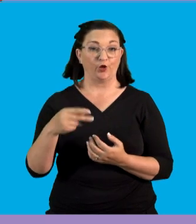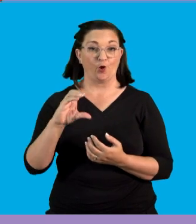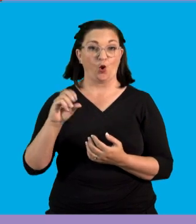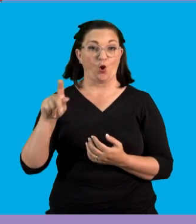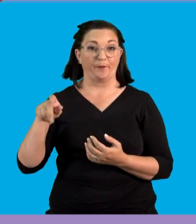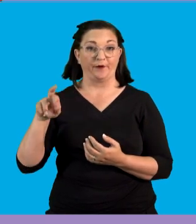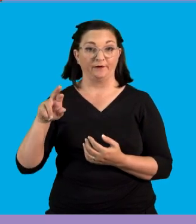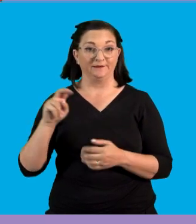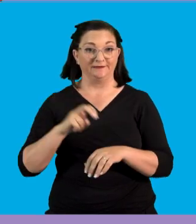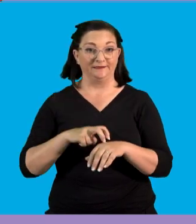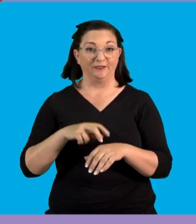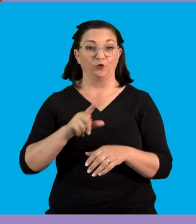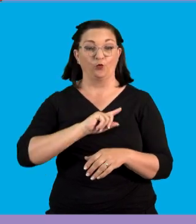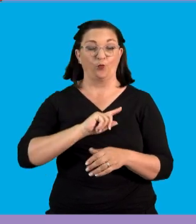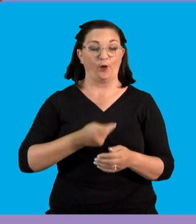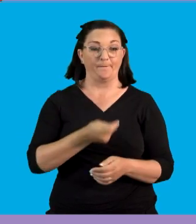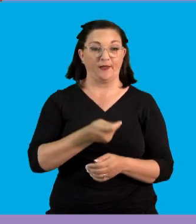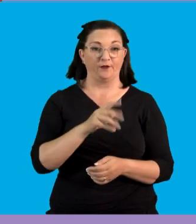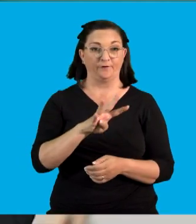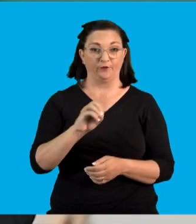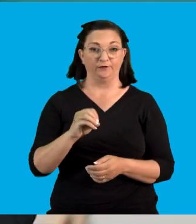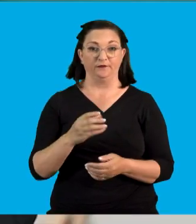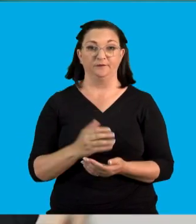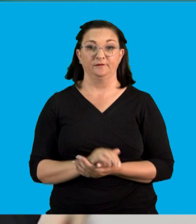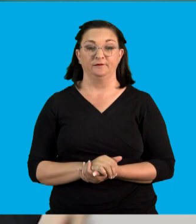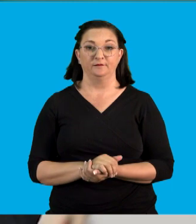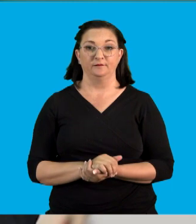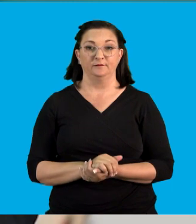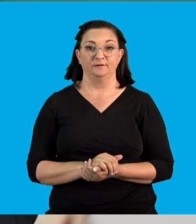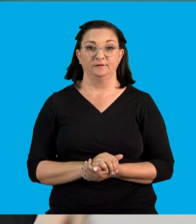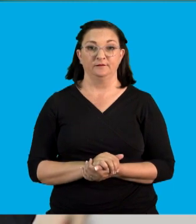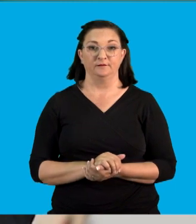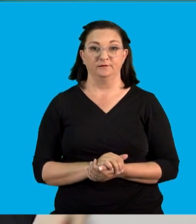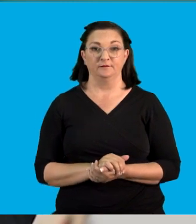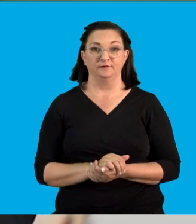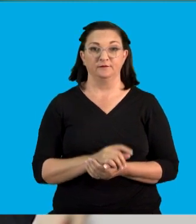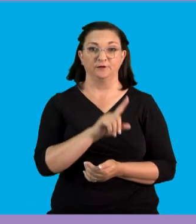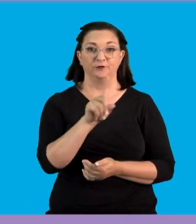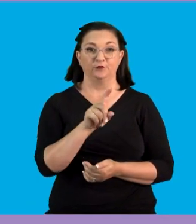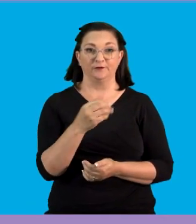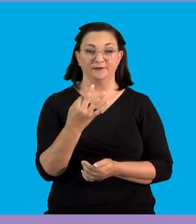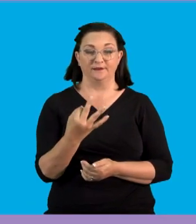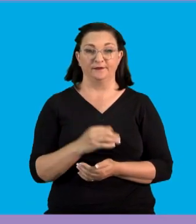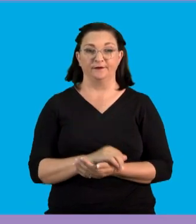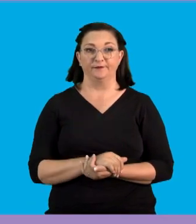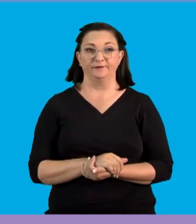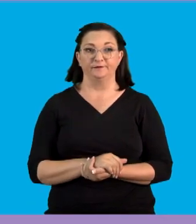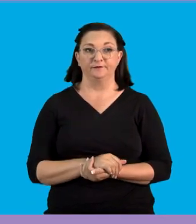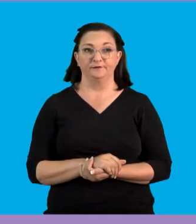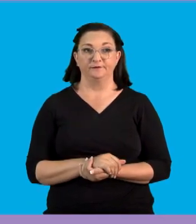copper that we will need for 40 pans. Let's move on to the third application